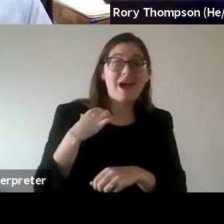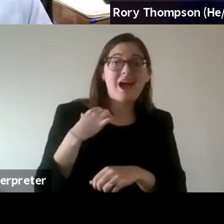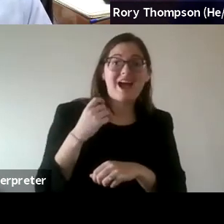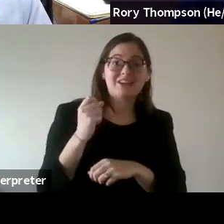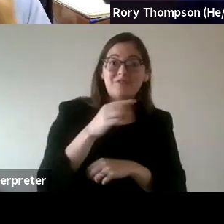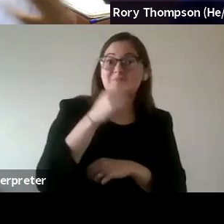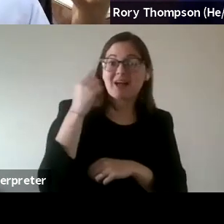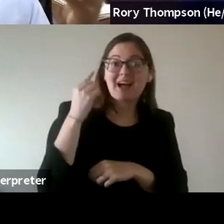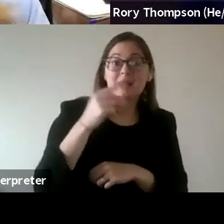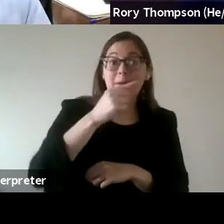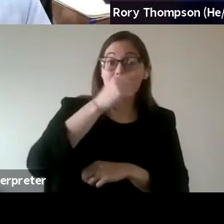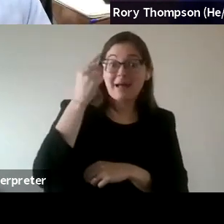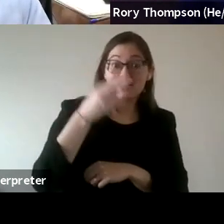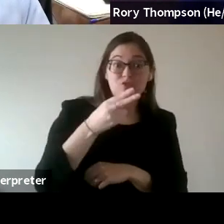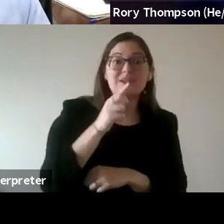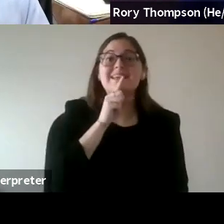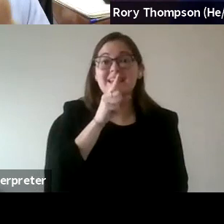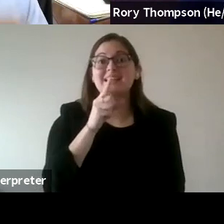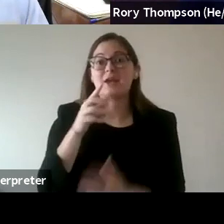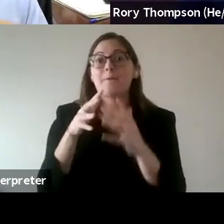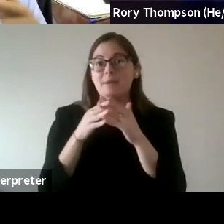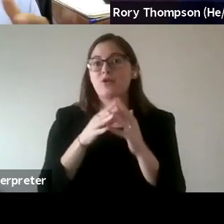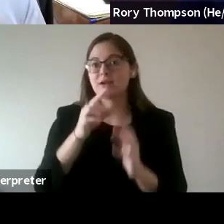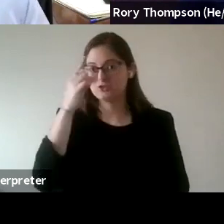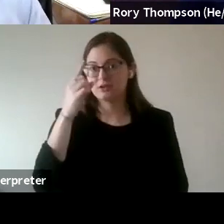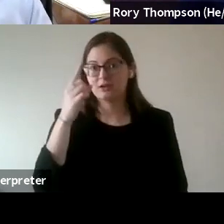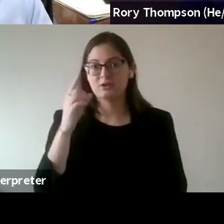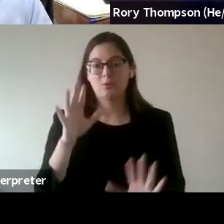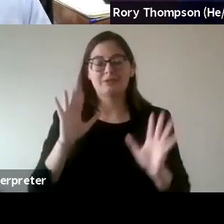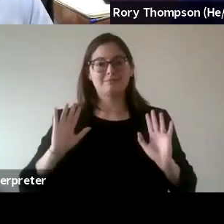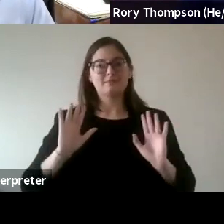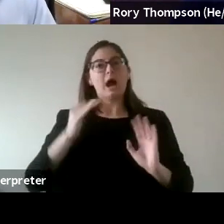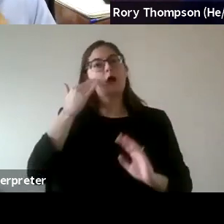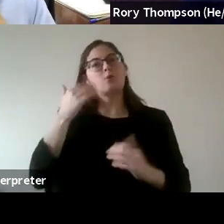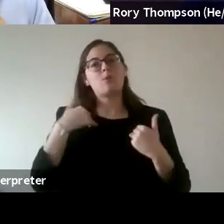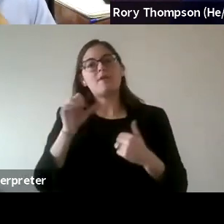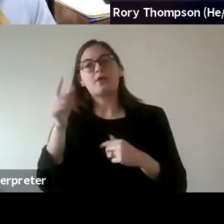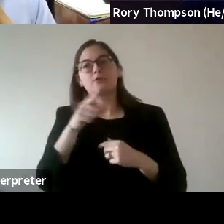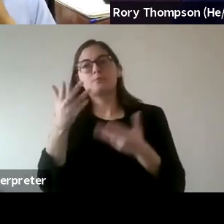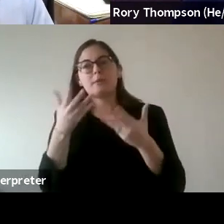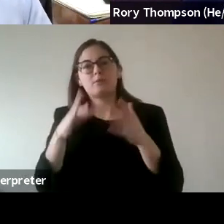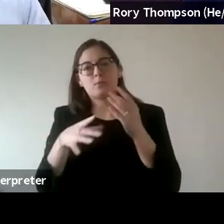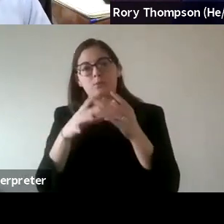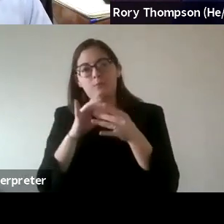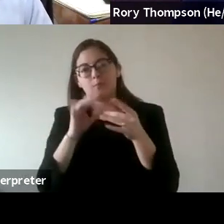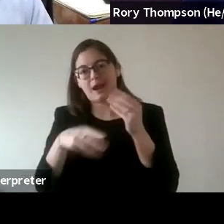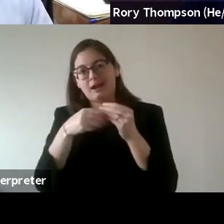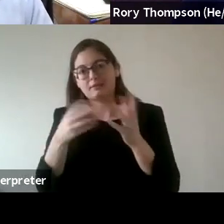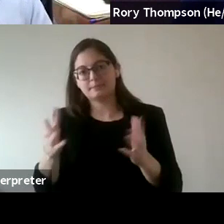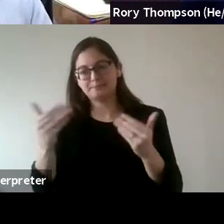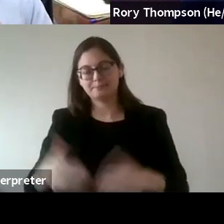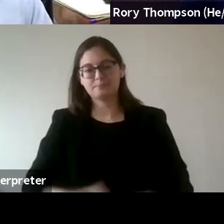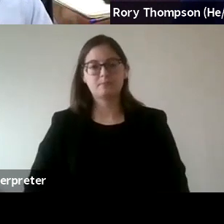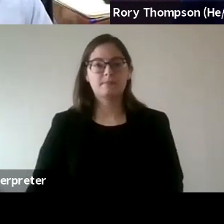history is American history. So I'll go ahead and leave it at that, because I know we have other individuals that may want to add to it.